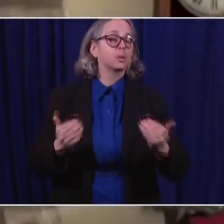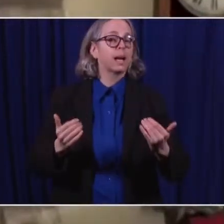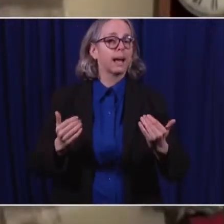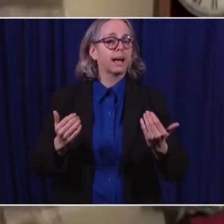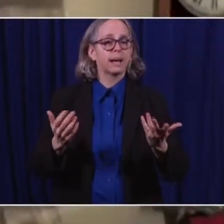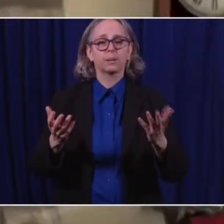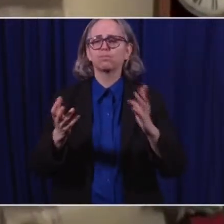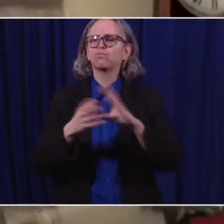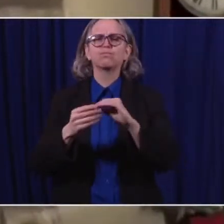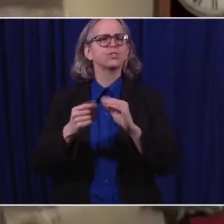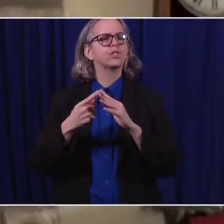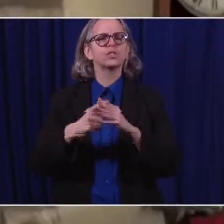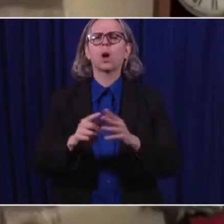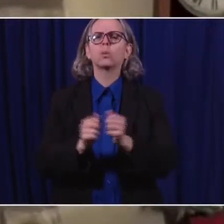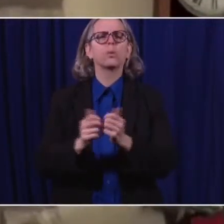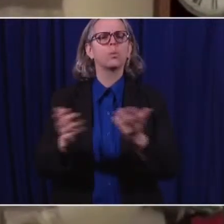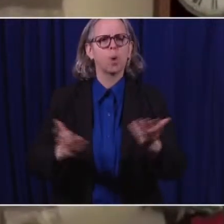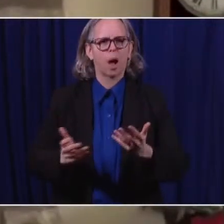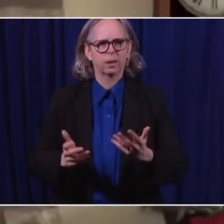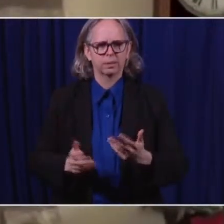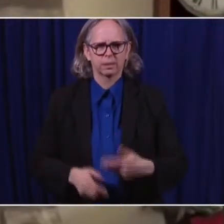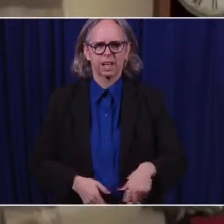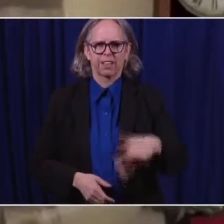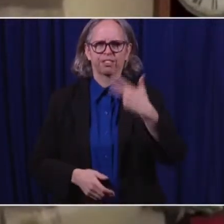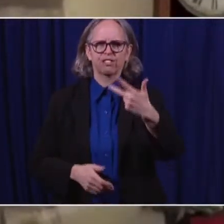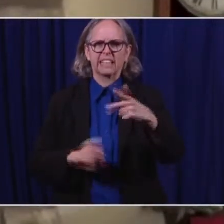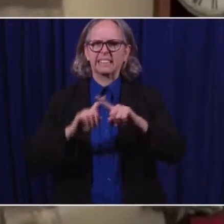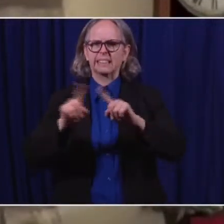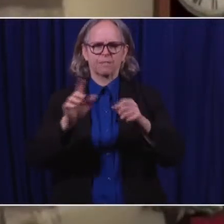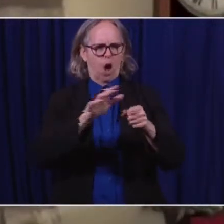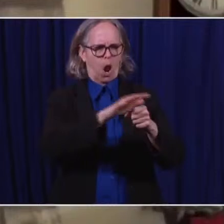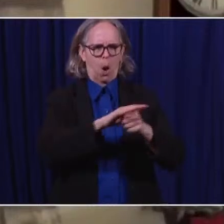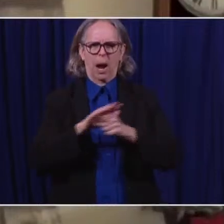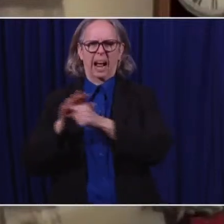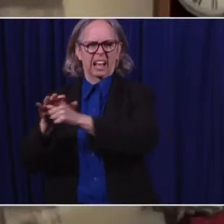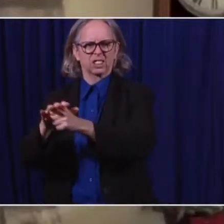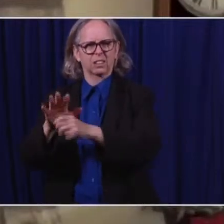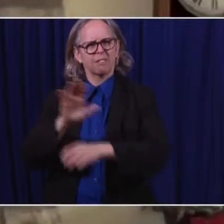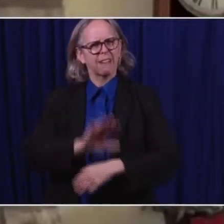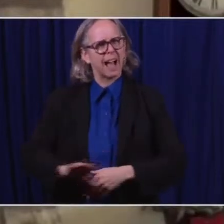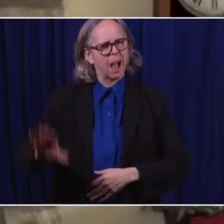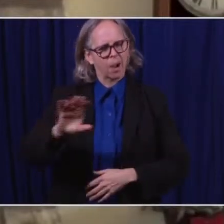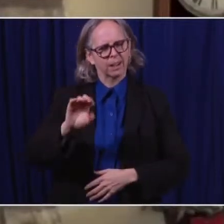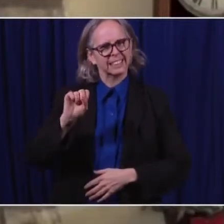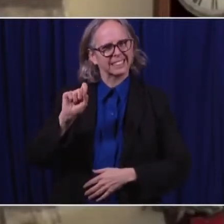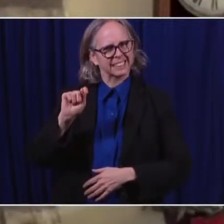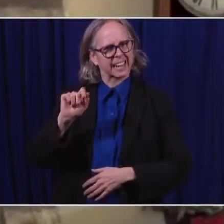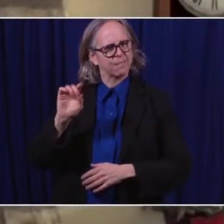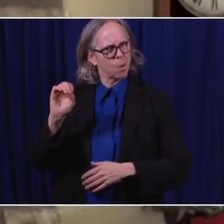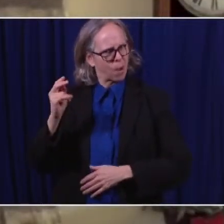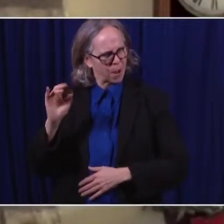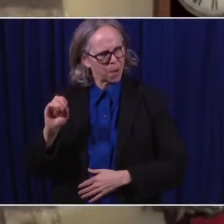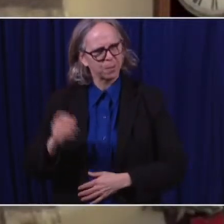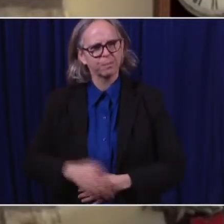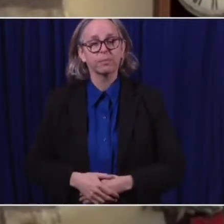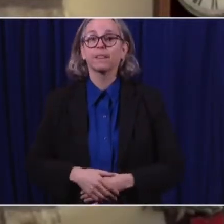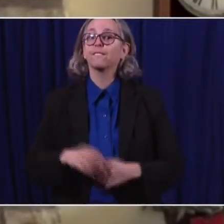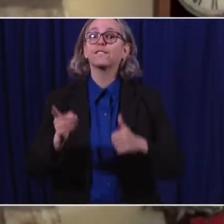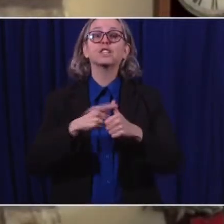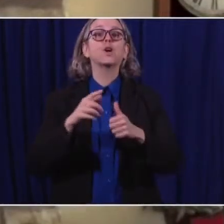different locations in Ohio. And we're partnering, we're